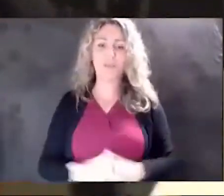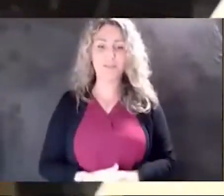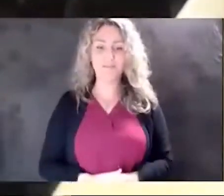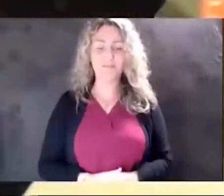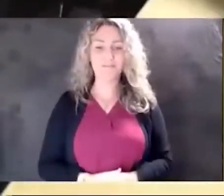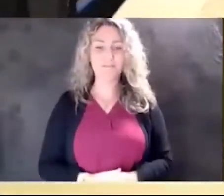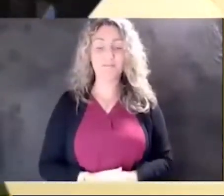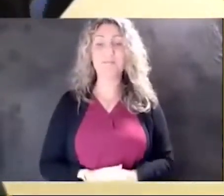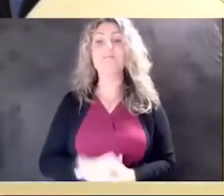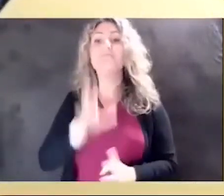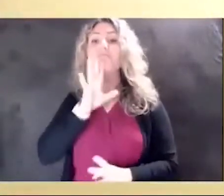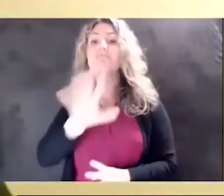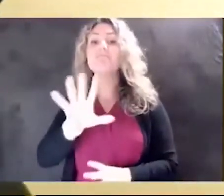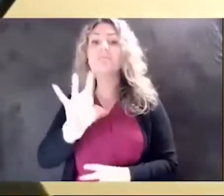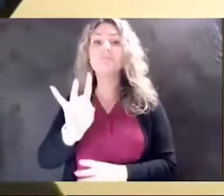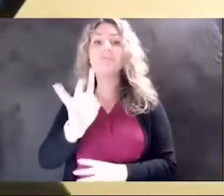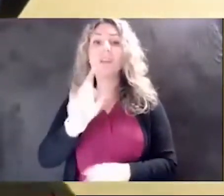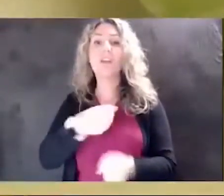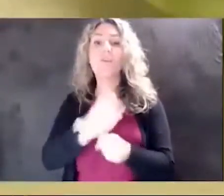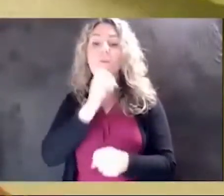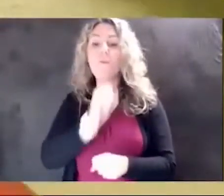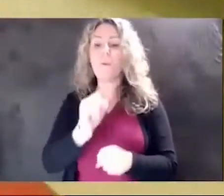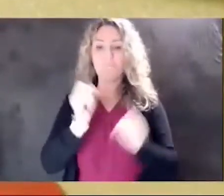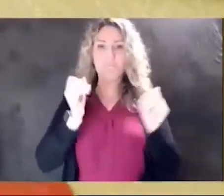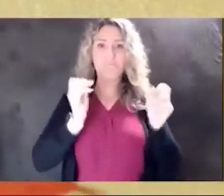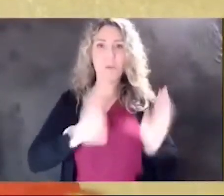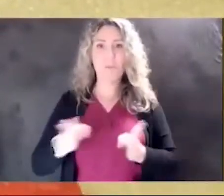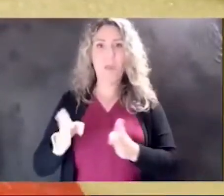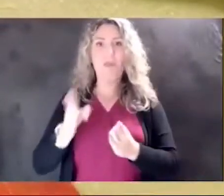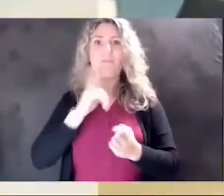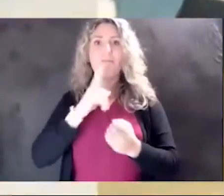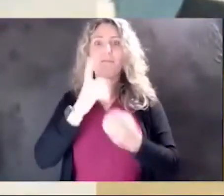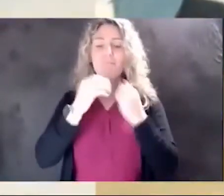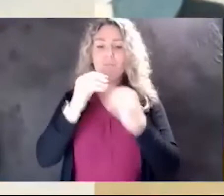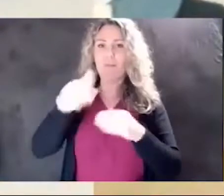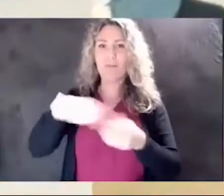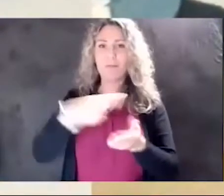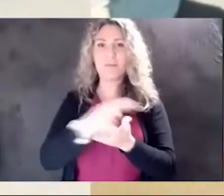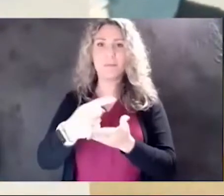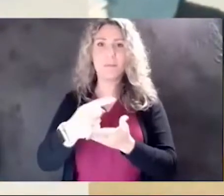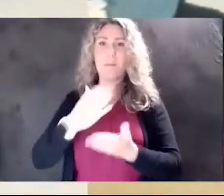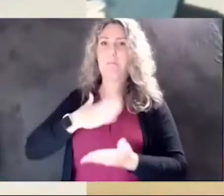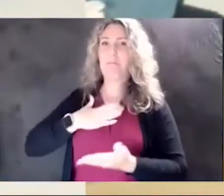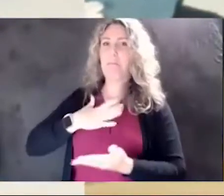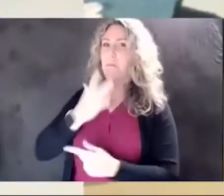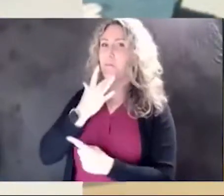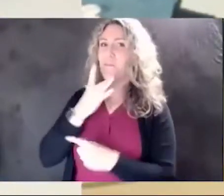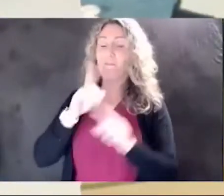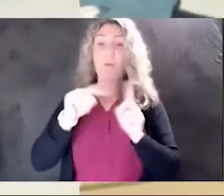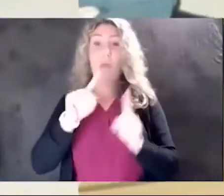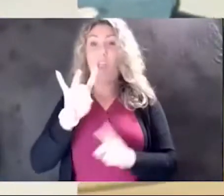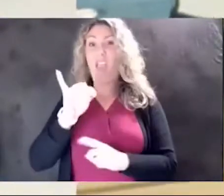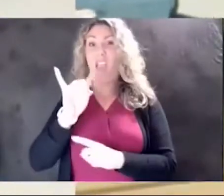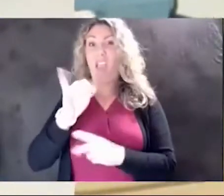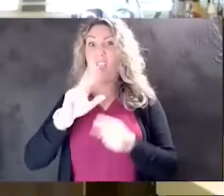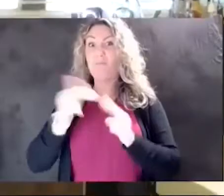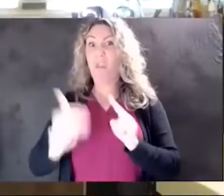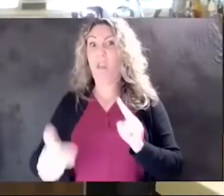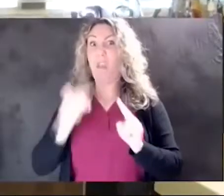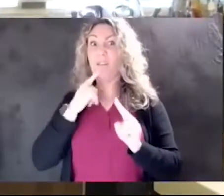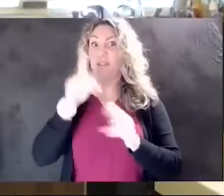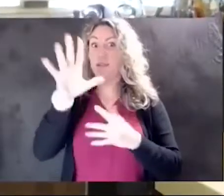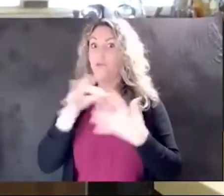58-year-old Brian Mann is prepping food for the week. This is my go-to. But 80 pounds ago, his choices were much